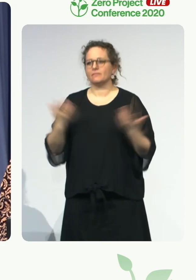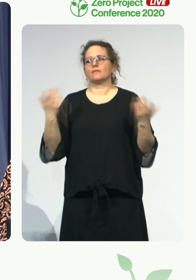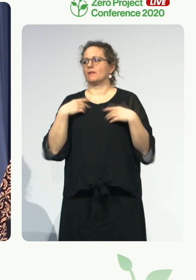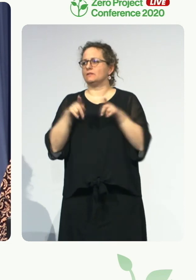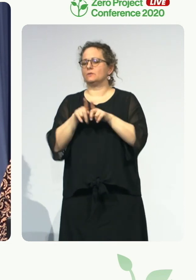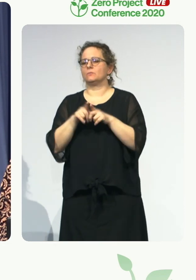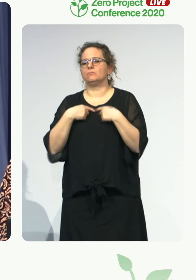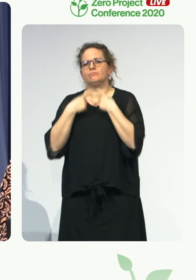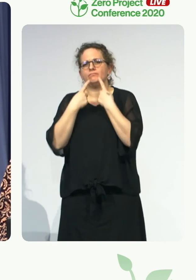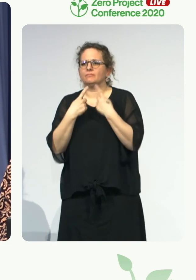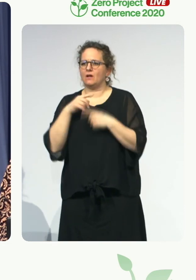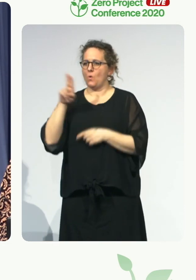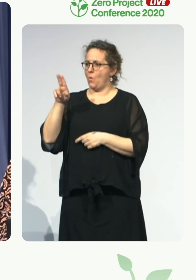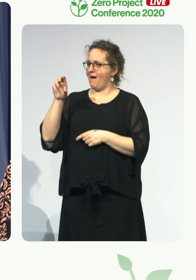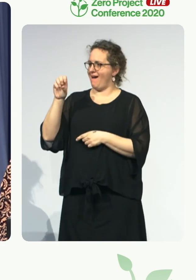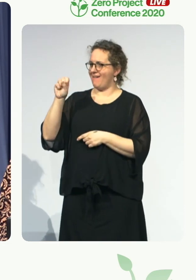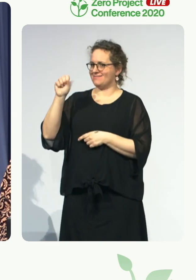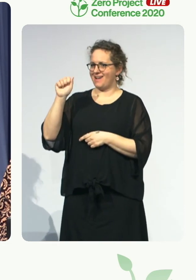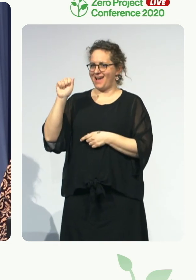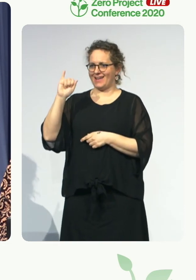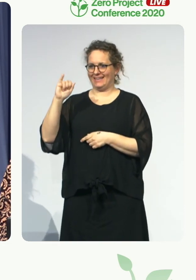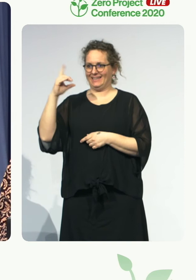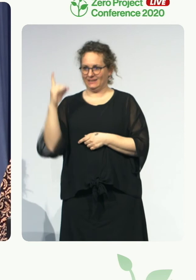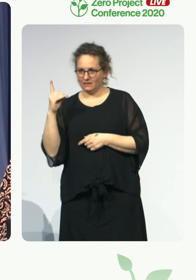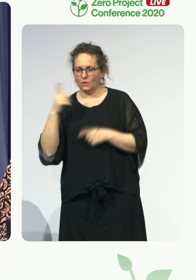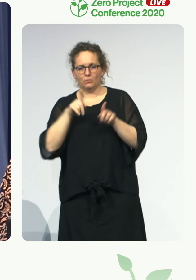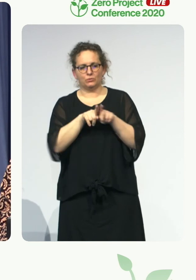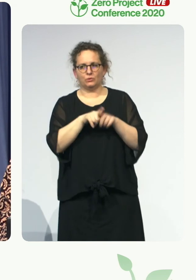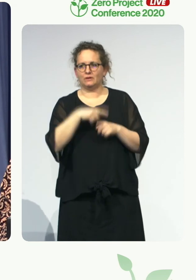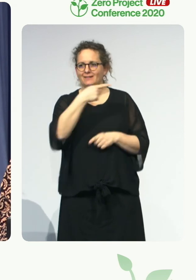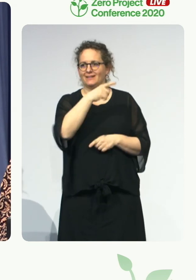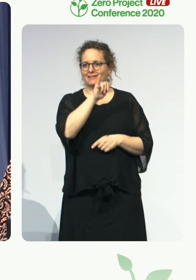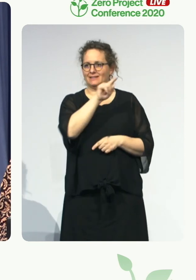challenges that our colleagues from Tanzania have said is issue of resources, and they could not